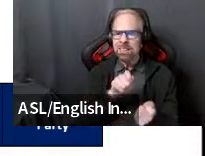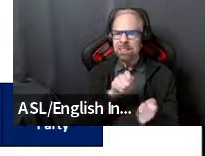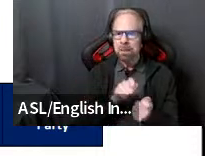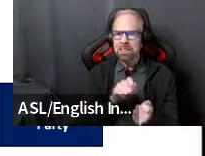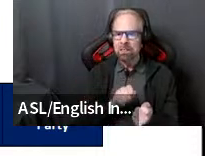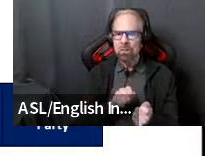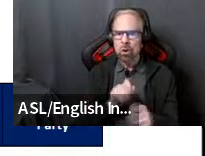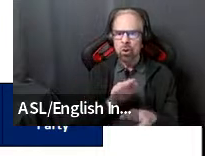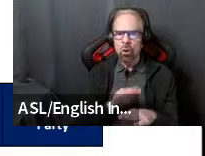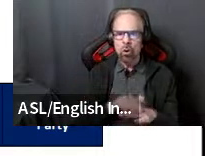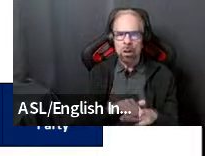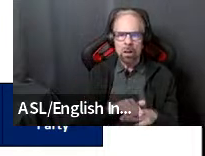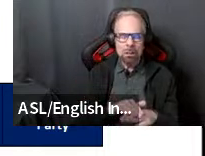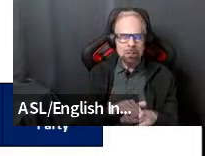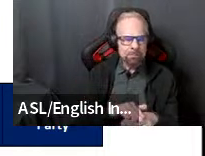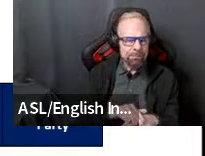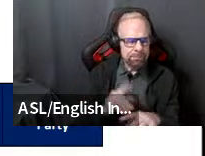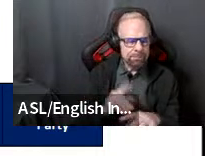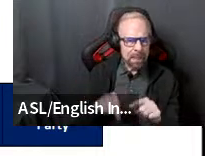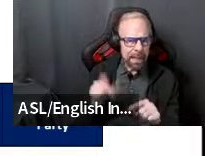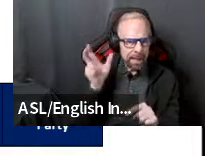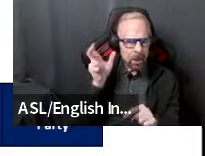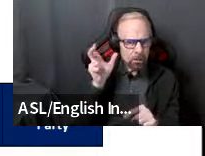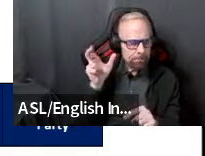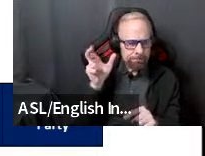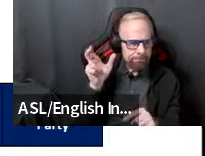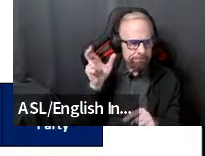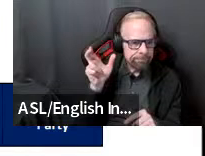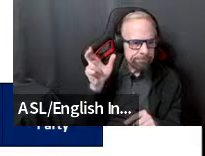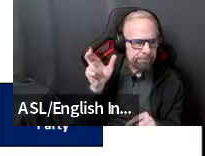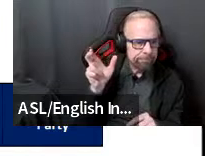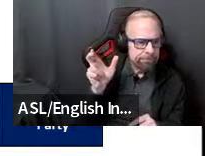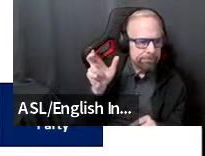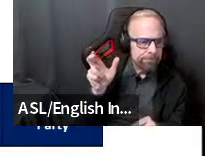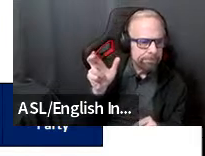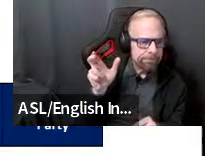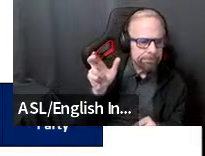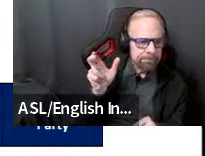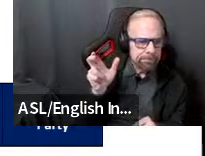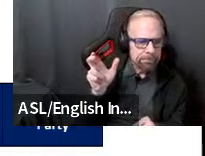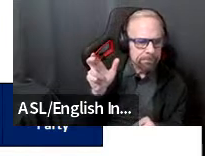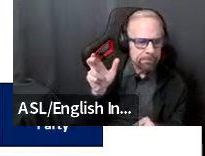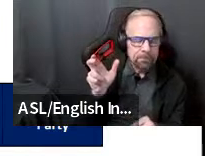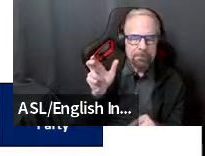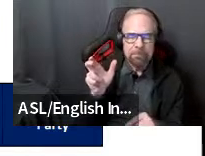features around noise and sound anywhere in the design features, or?